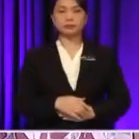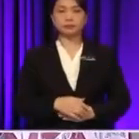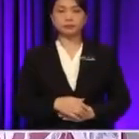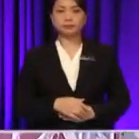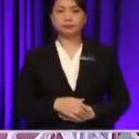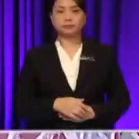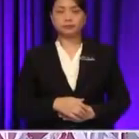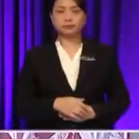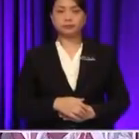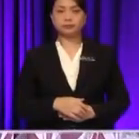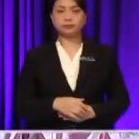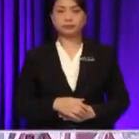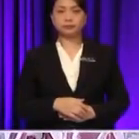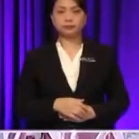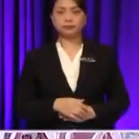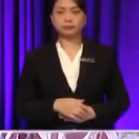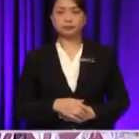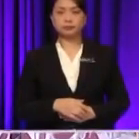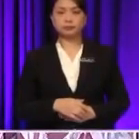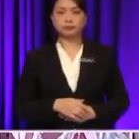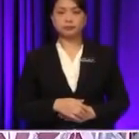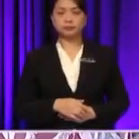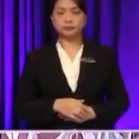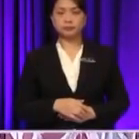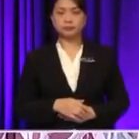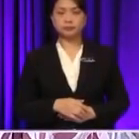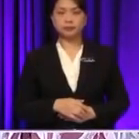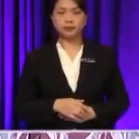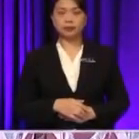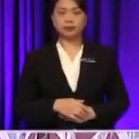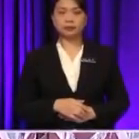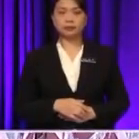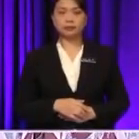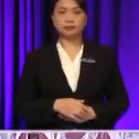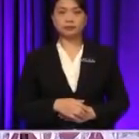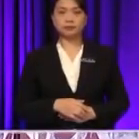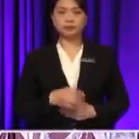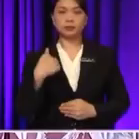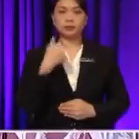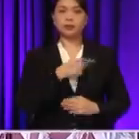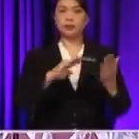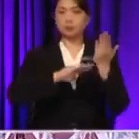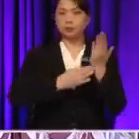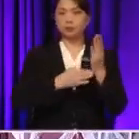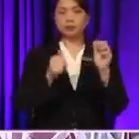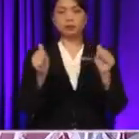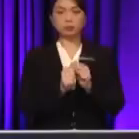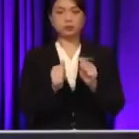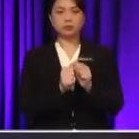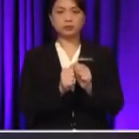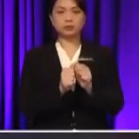let's ask for our students' help. Mm-hmm. So we're going to begin with paragraph 2. Can I have a